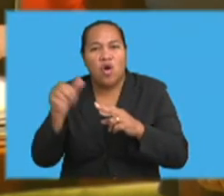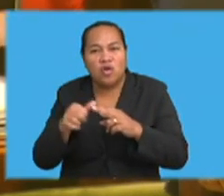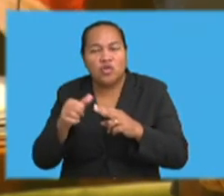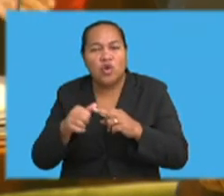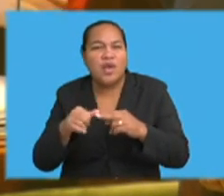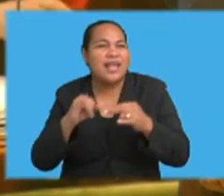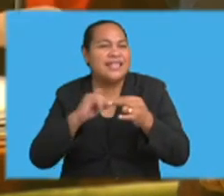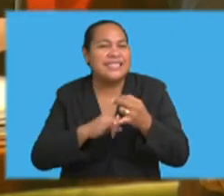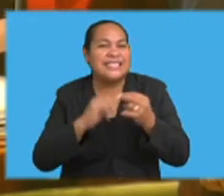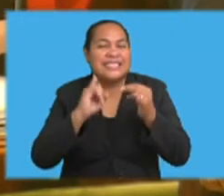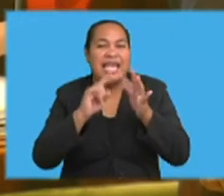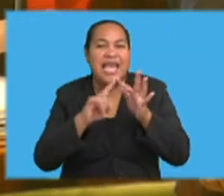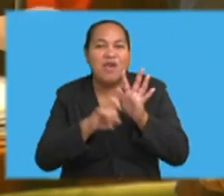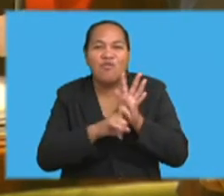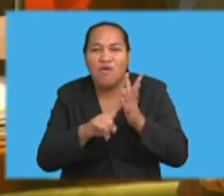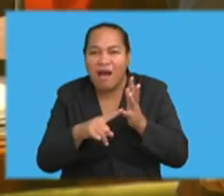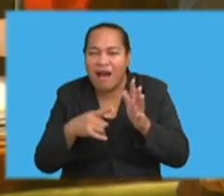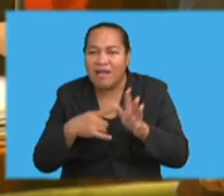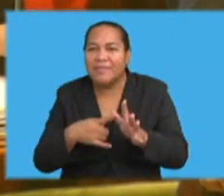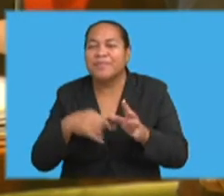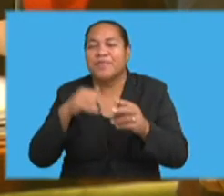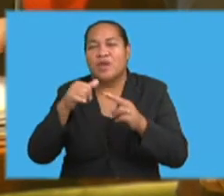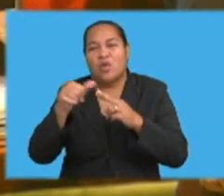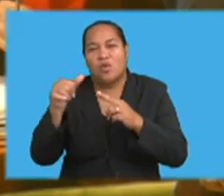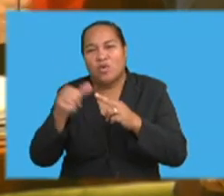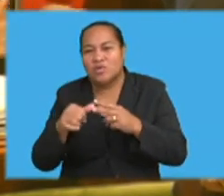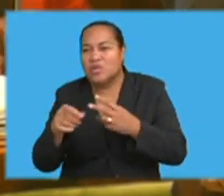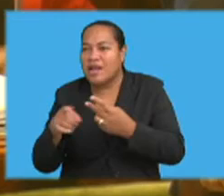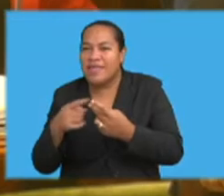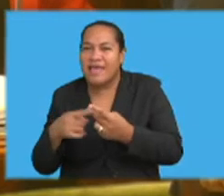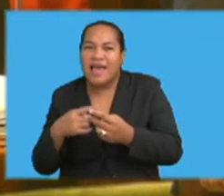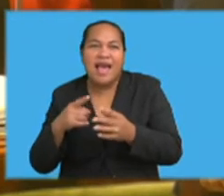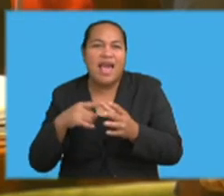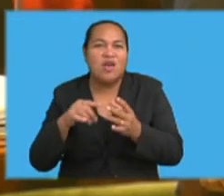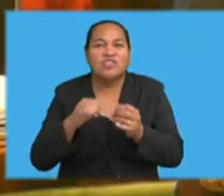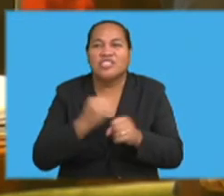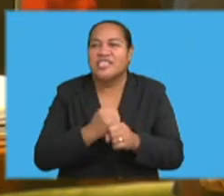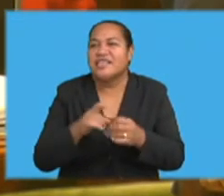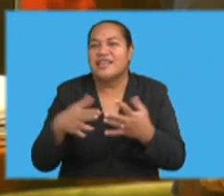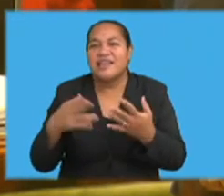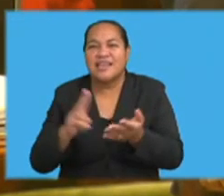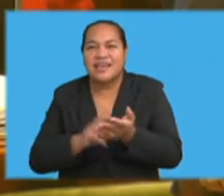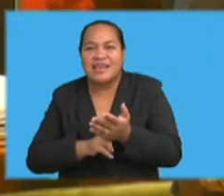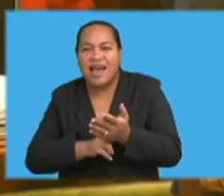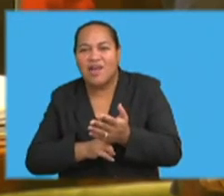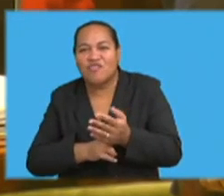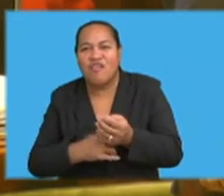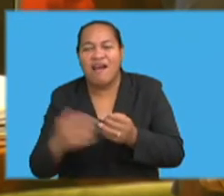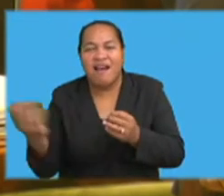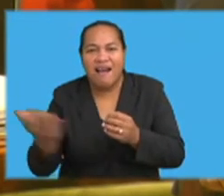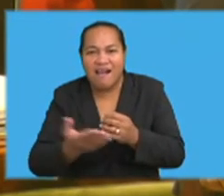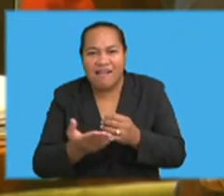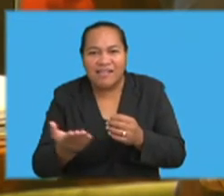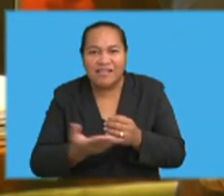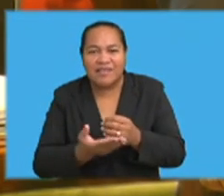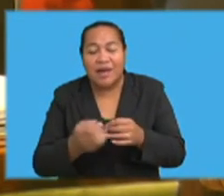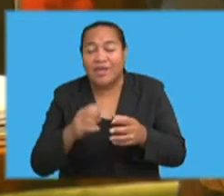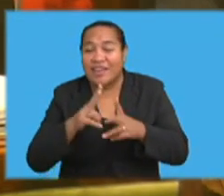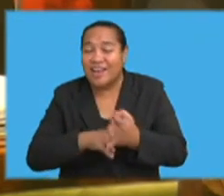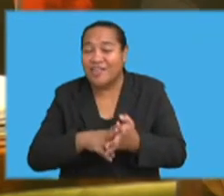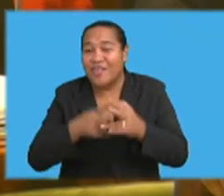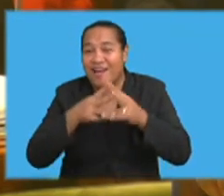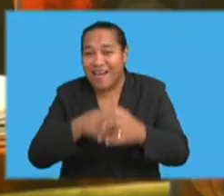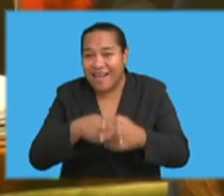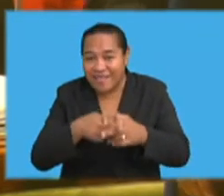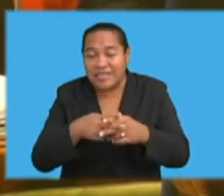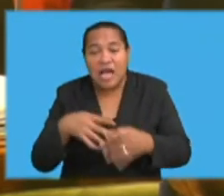Serwa, Rukuruku Primary School, Sayoni AOG in Nandronga, which has a total number of 991